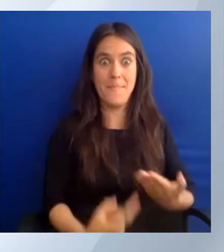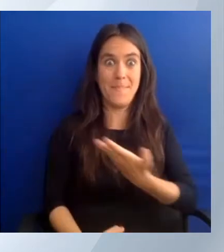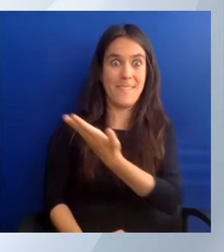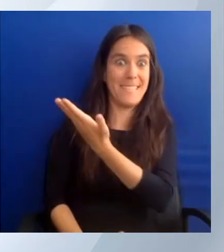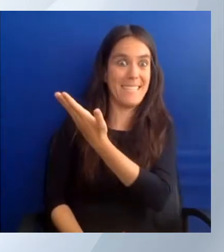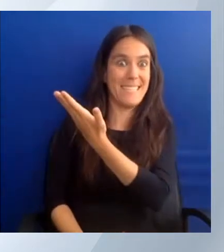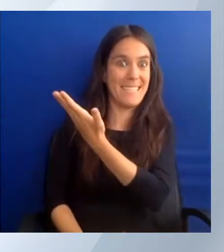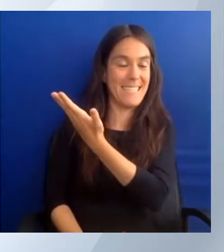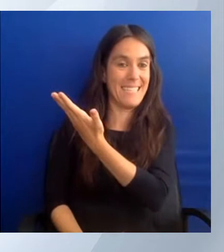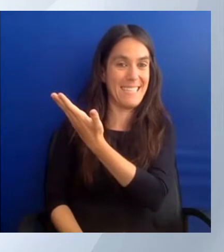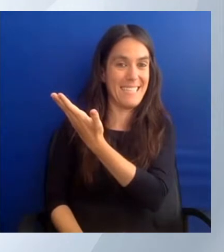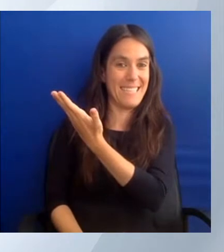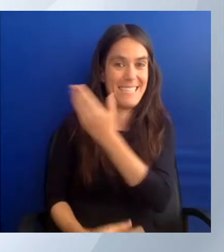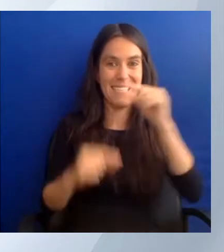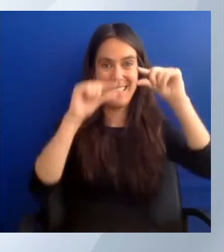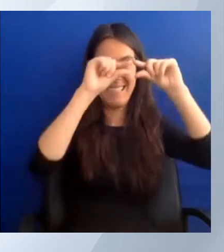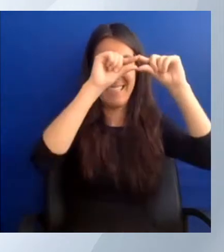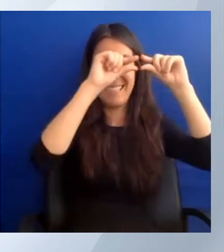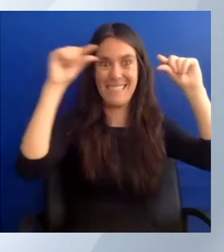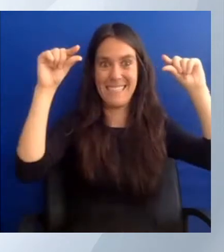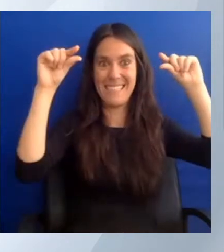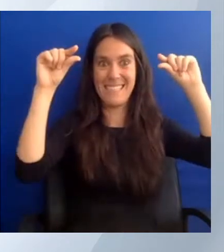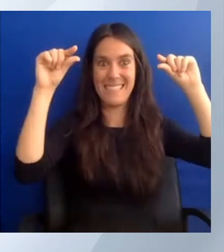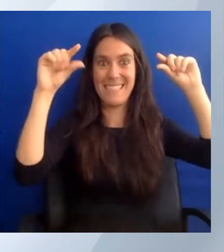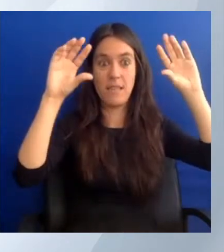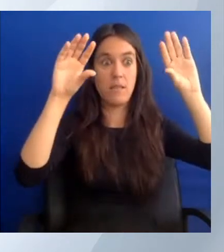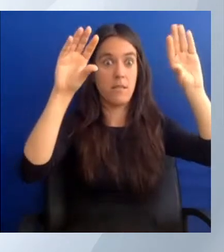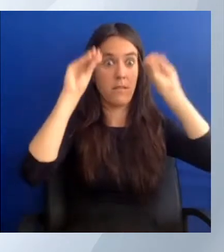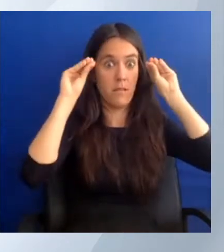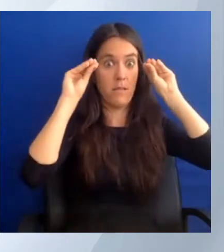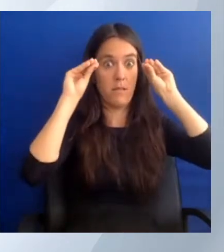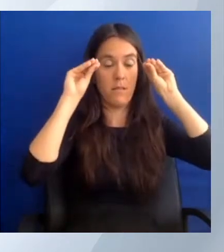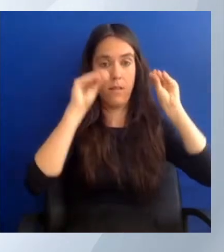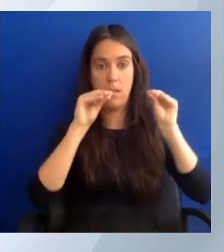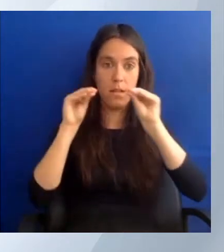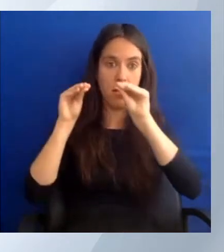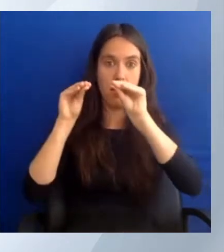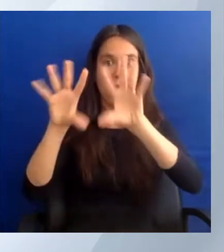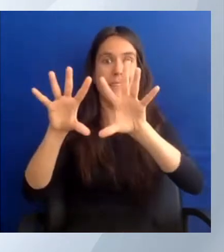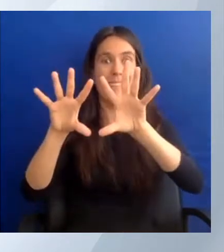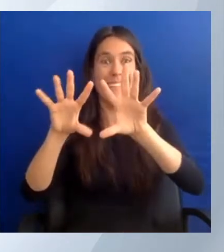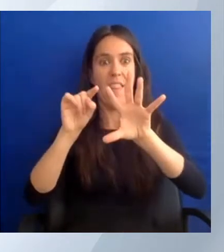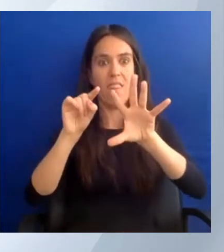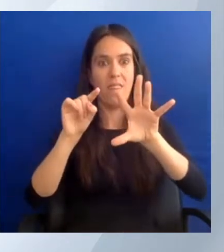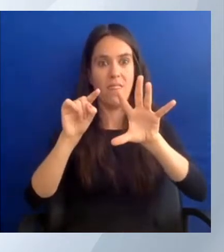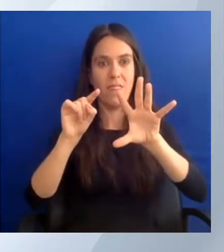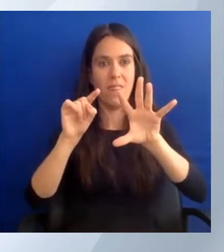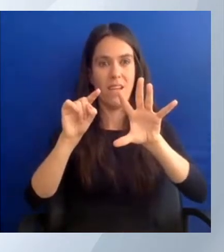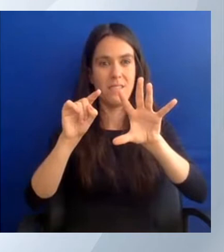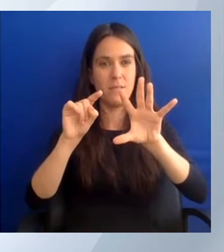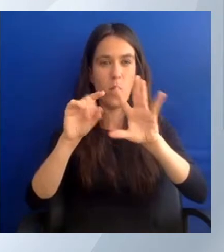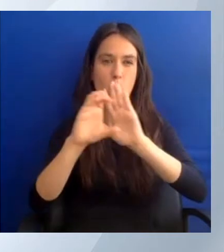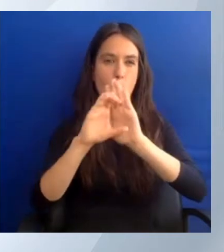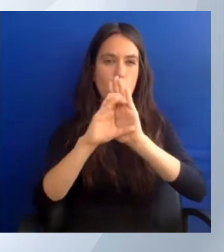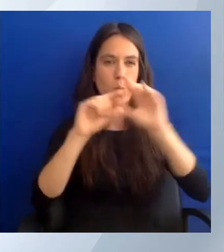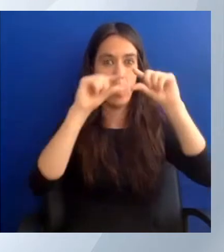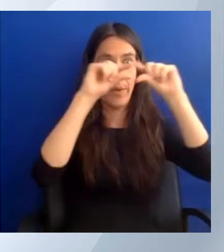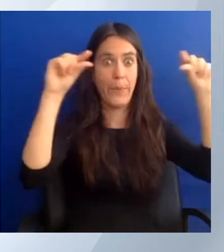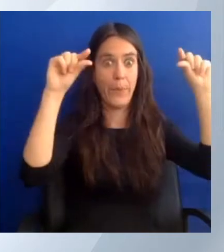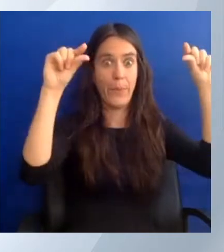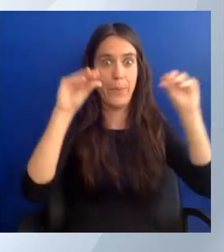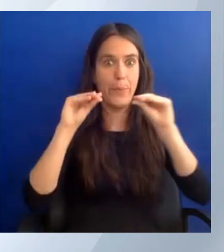states management block by this URL, this format. I'm doing a localhost call, and